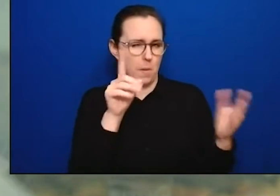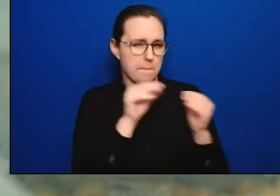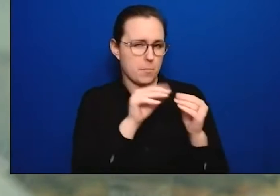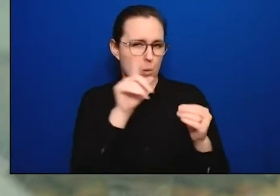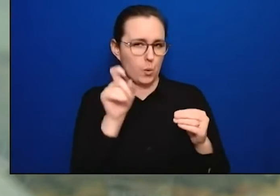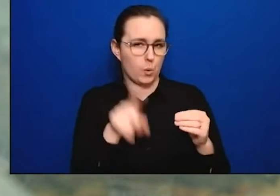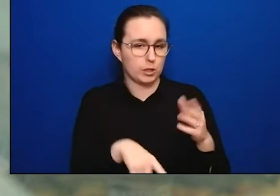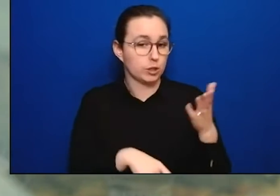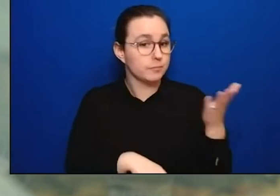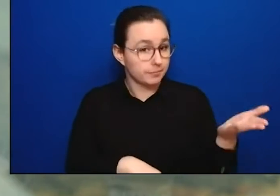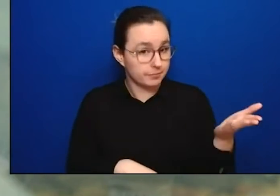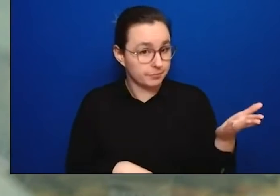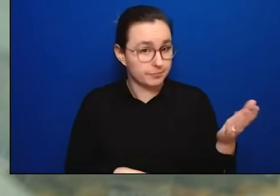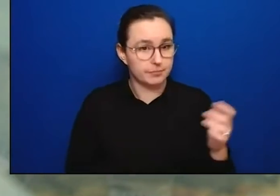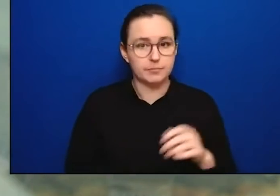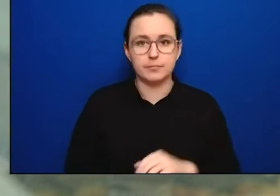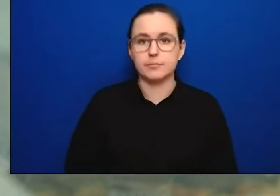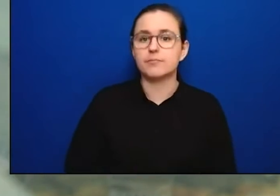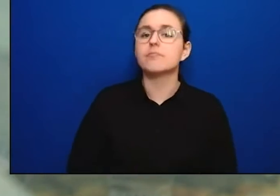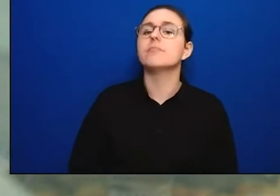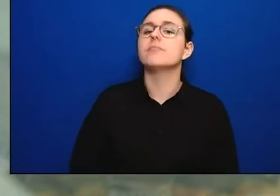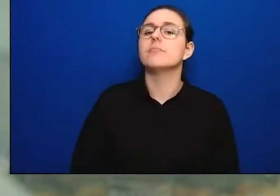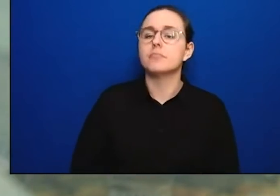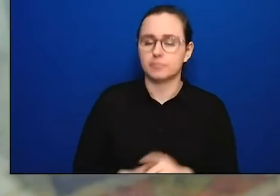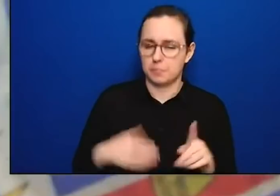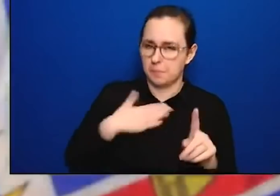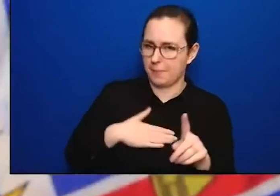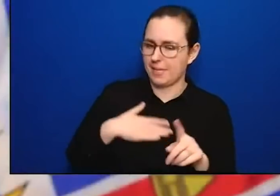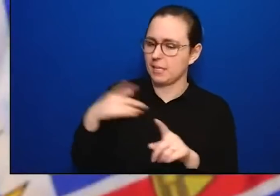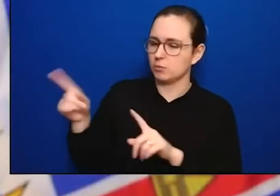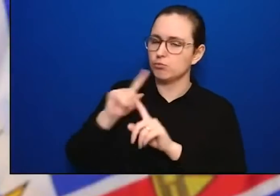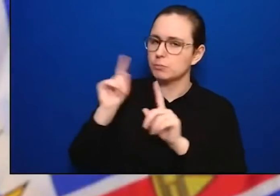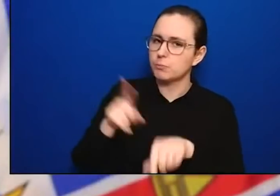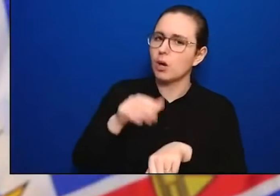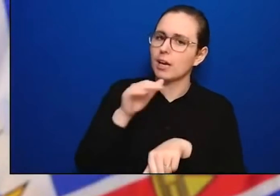We have time for one more question. We'll go to Belle Puri, CBC.